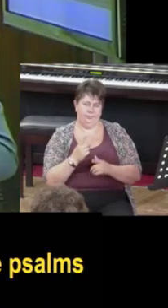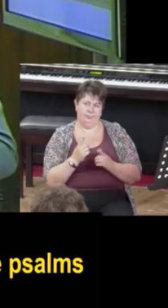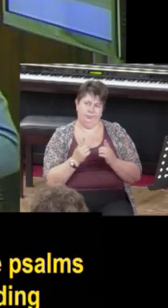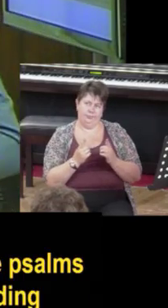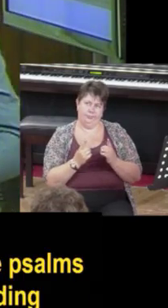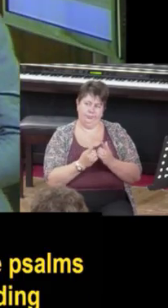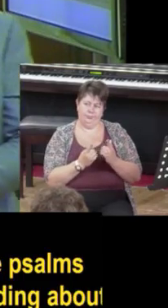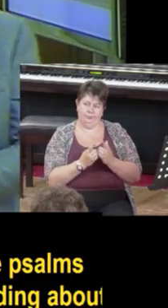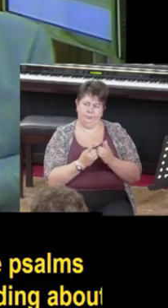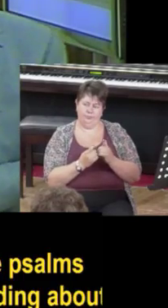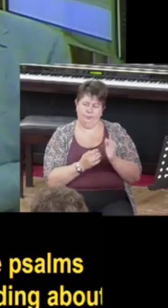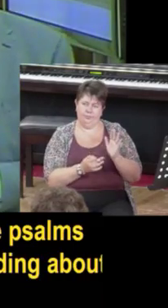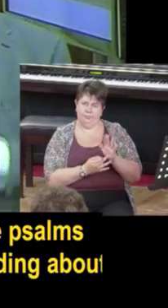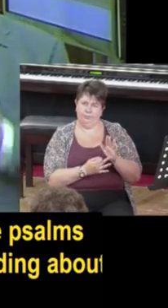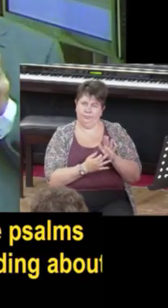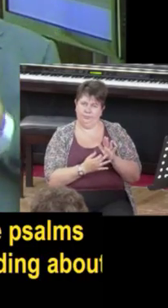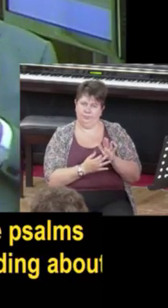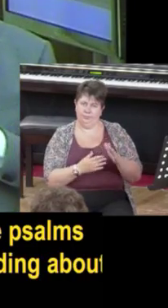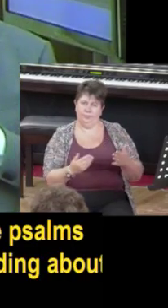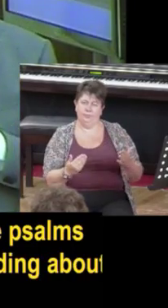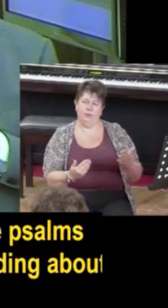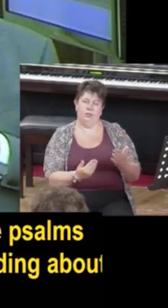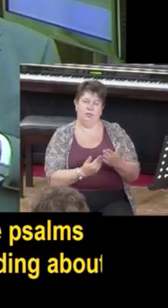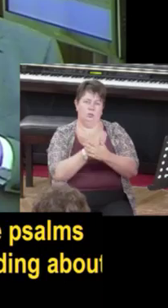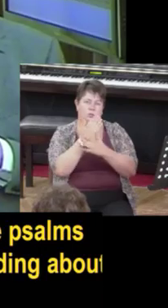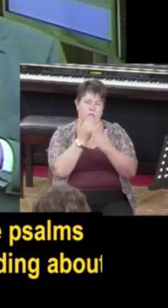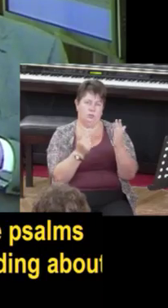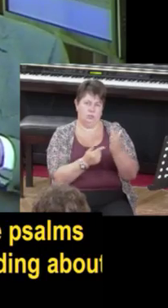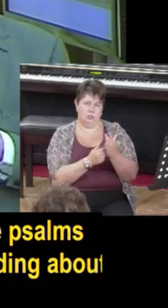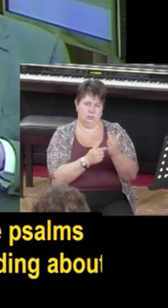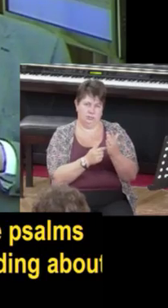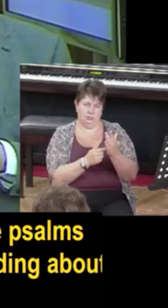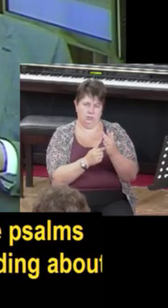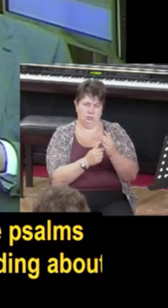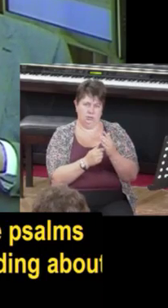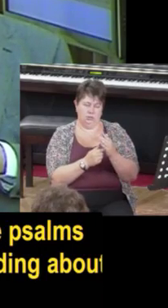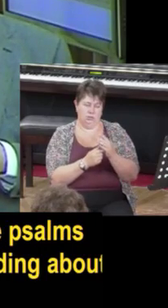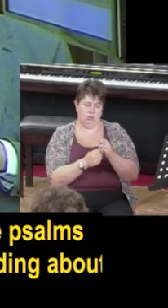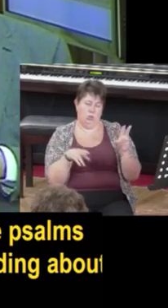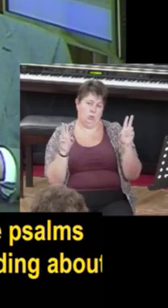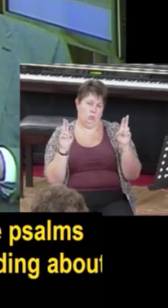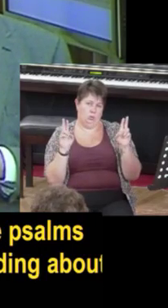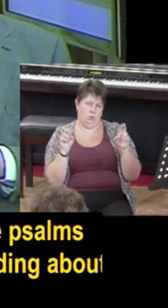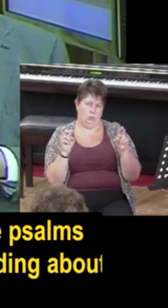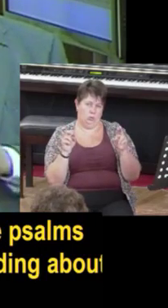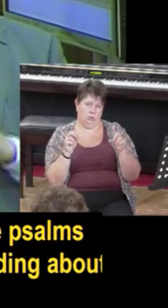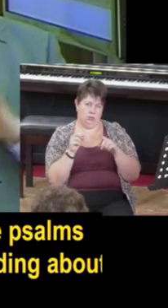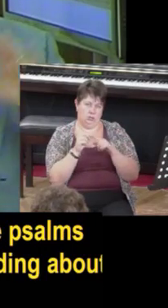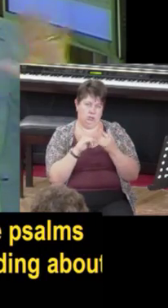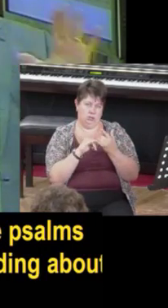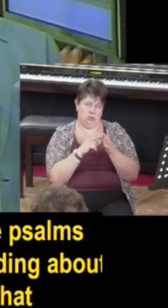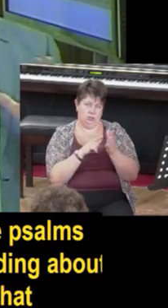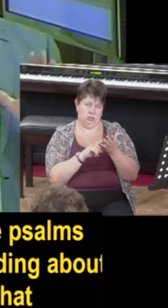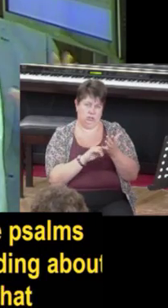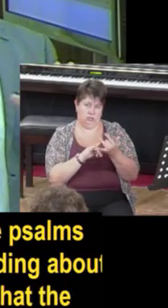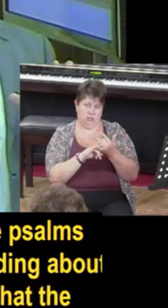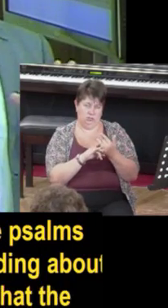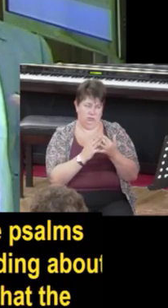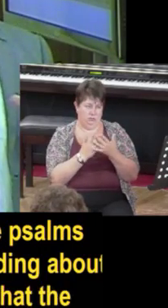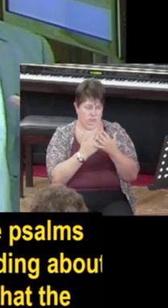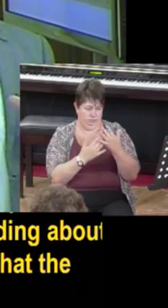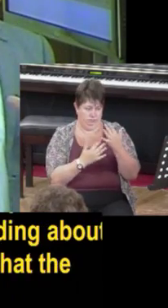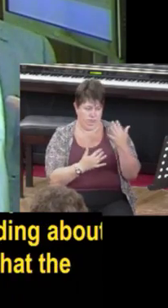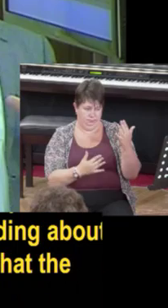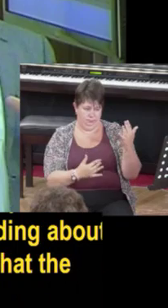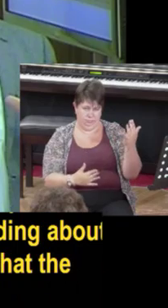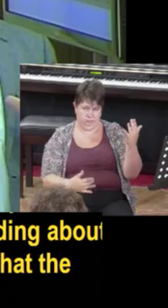say that's important is that the New Testament quotes from the Psalms more than any other book